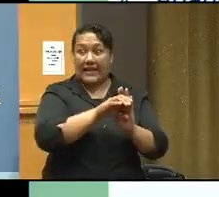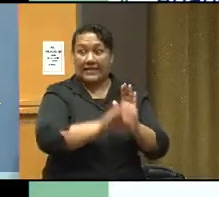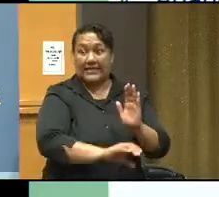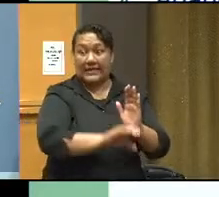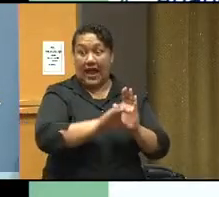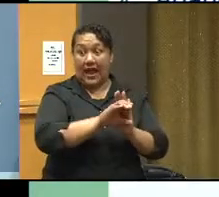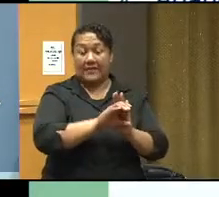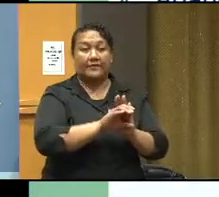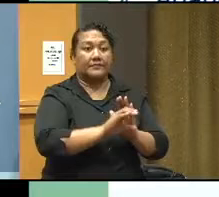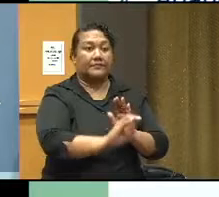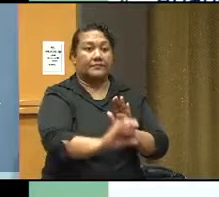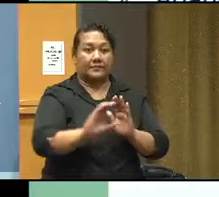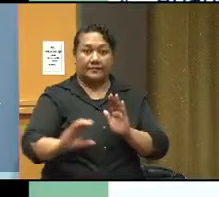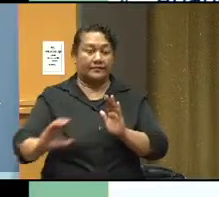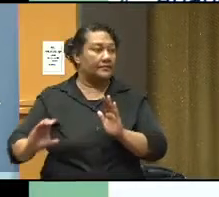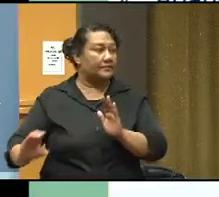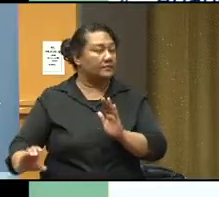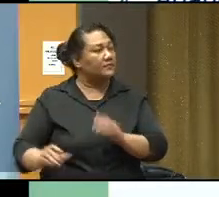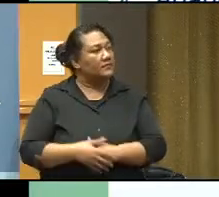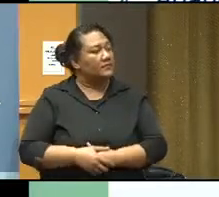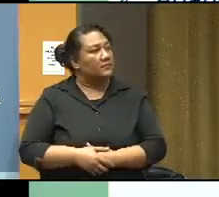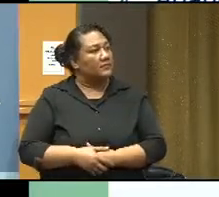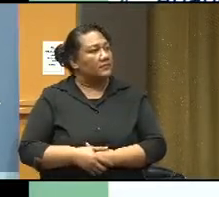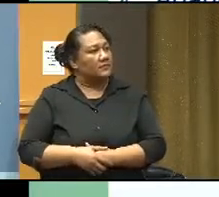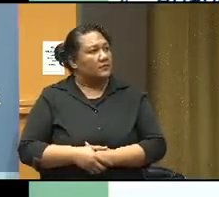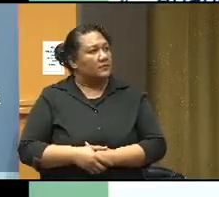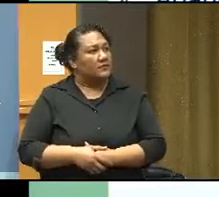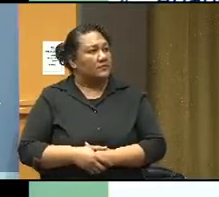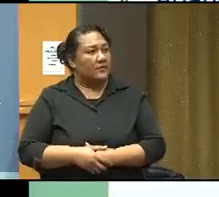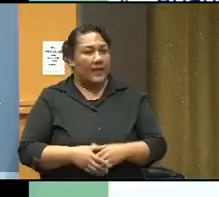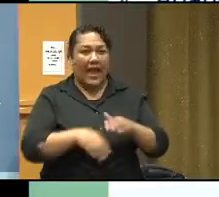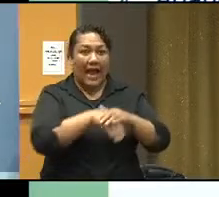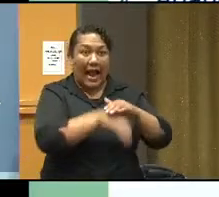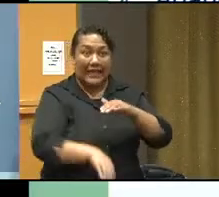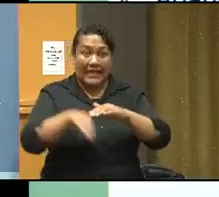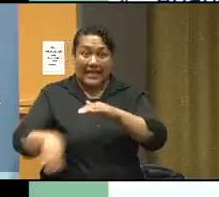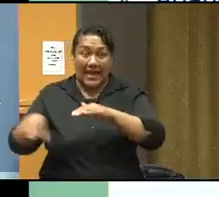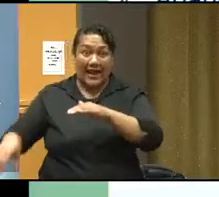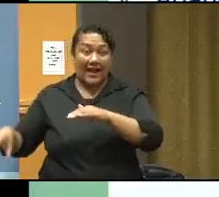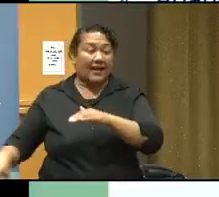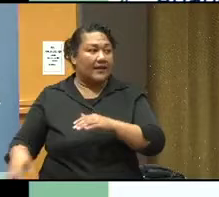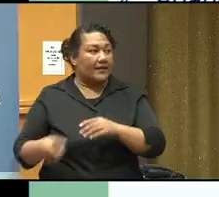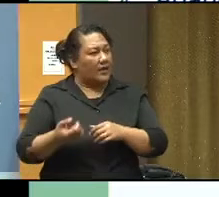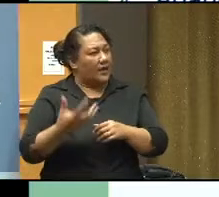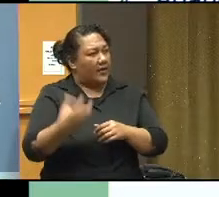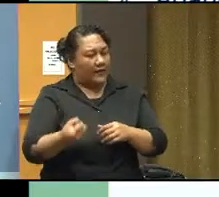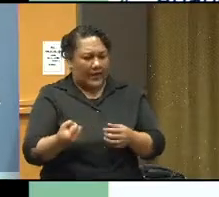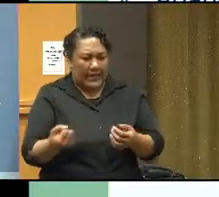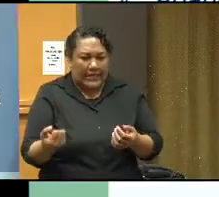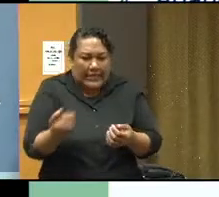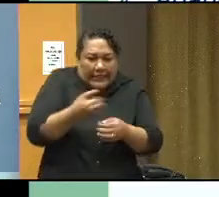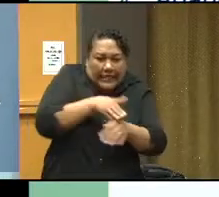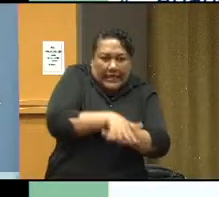as challenging as DVC Cole has mentioned. So the criteria given for our presentation was: 1, integrating